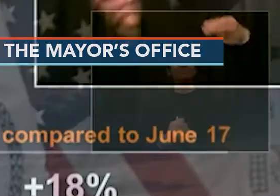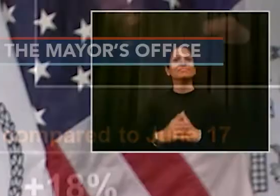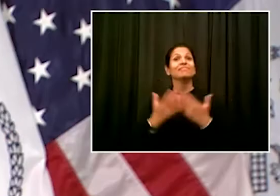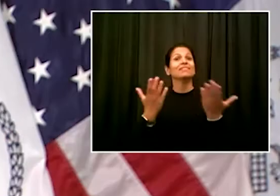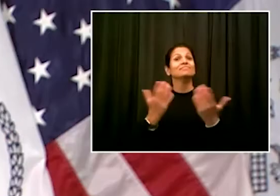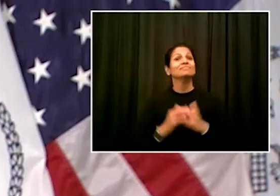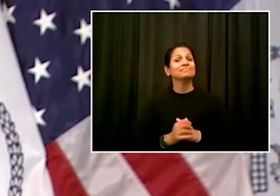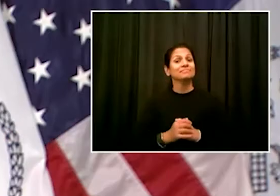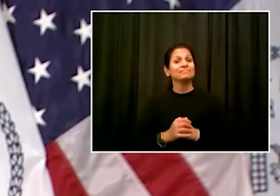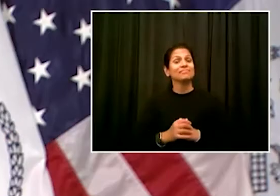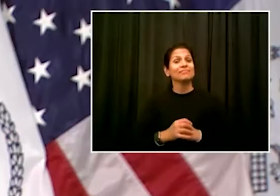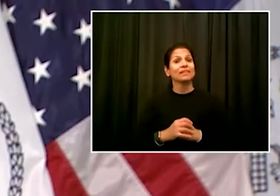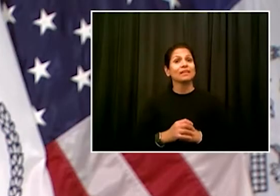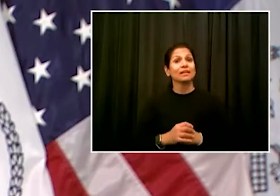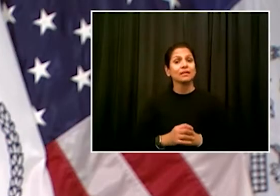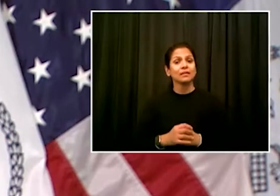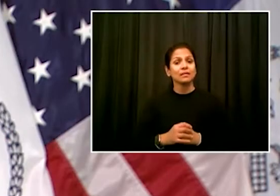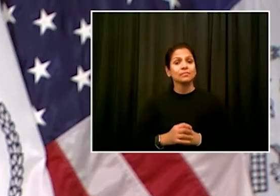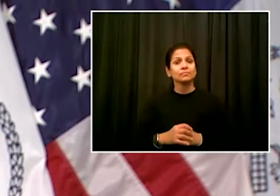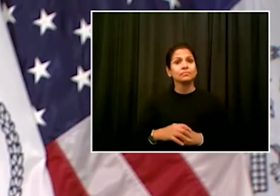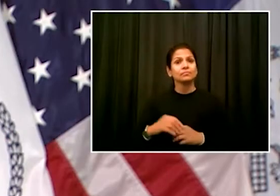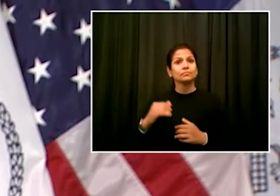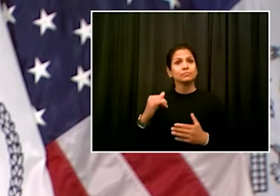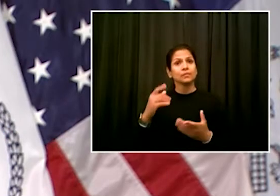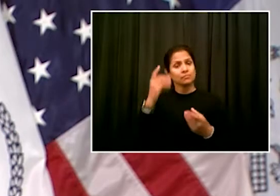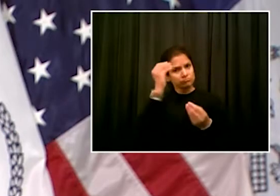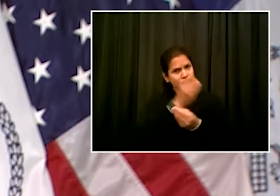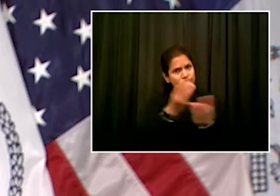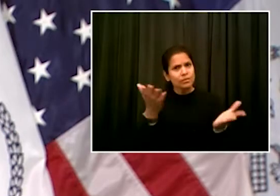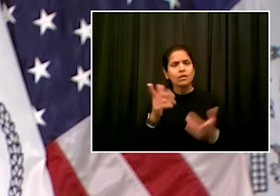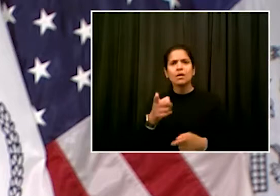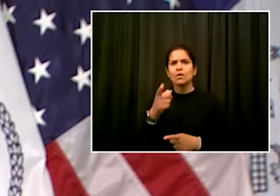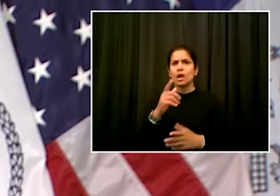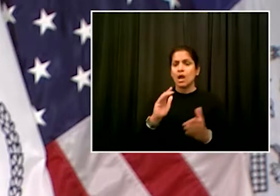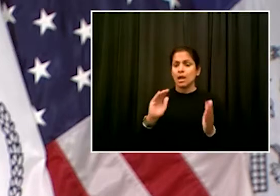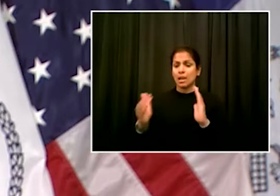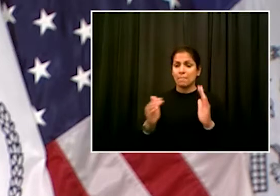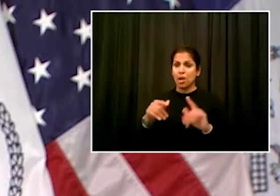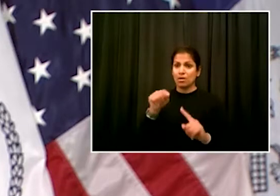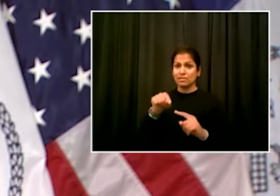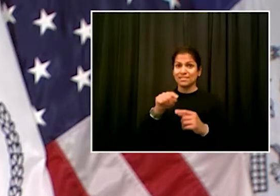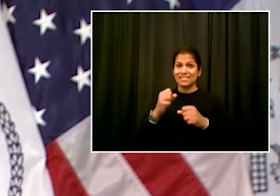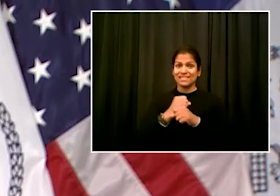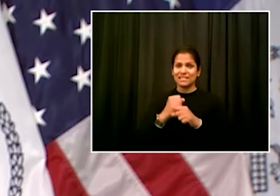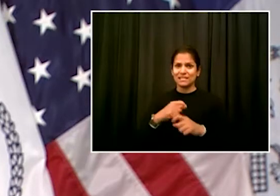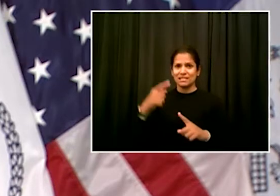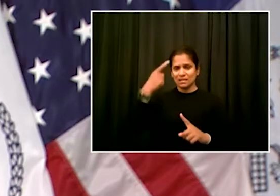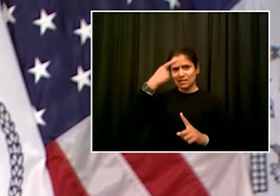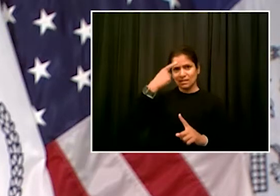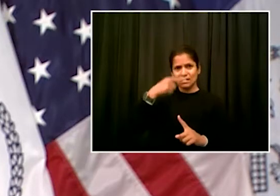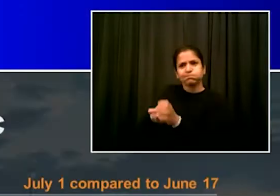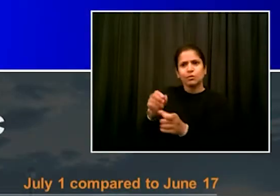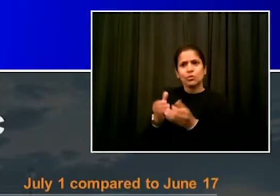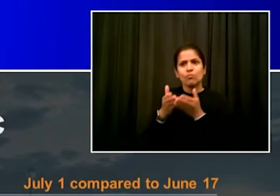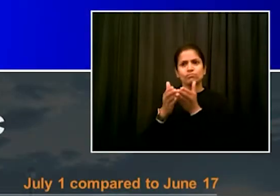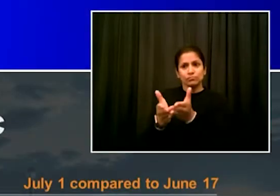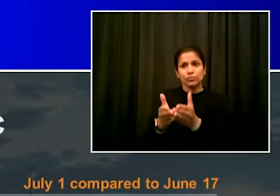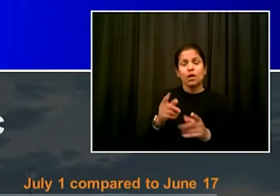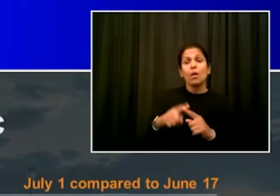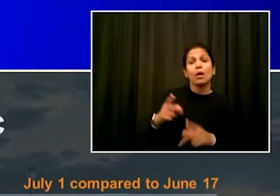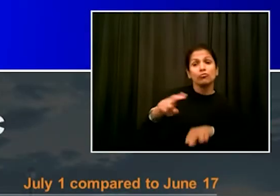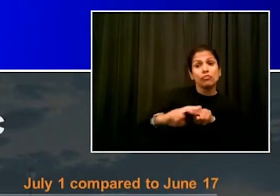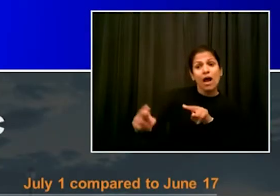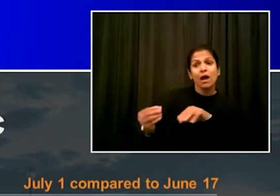18%. While New York Mayor Bill de Blasio believes this is a good sign, he reminded New Yorkers to remember the proper safety measures. But